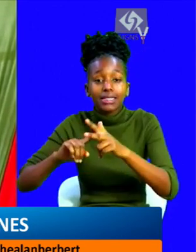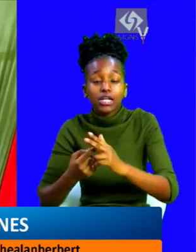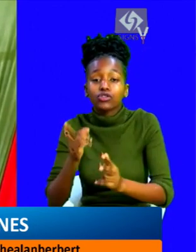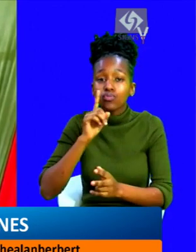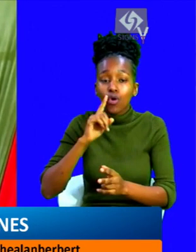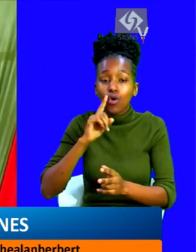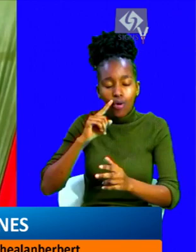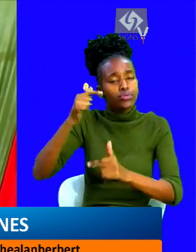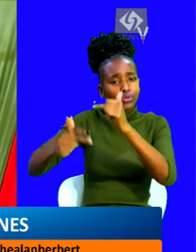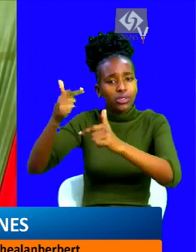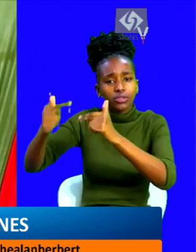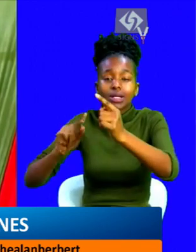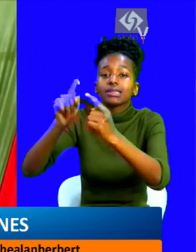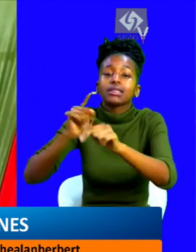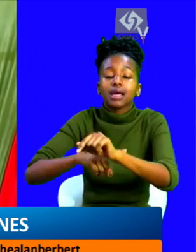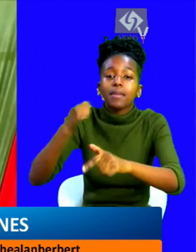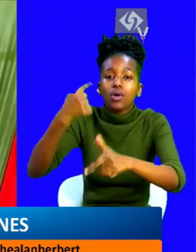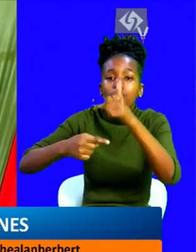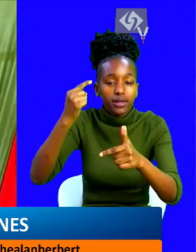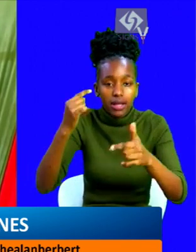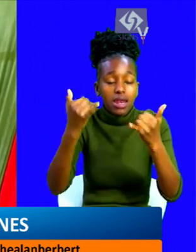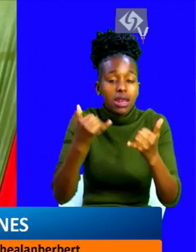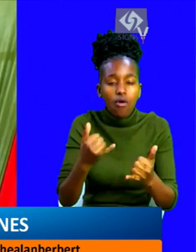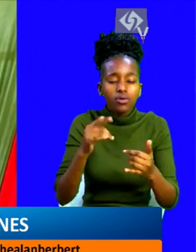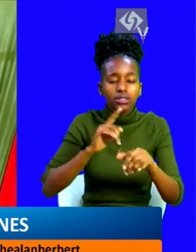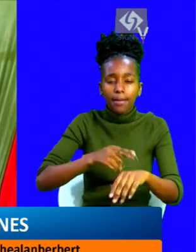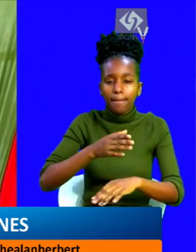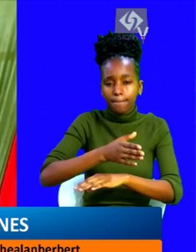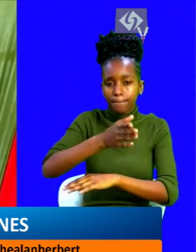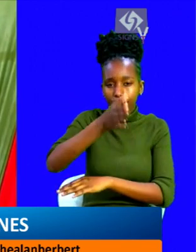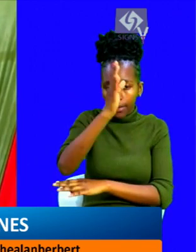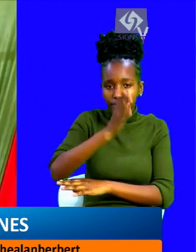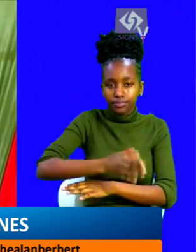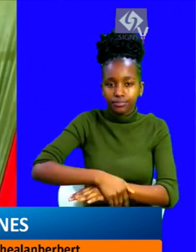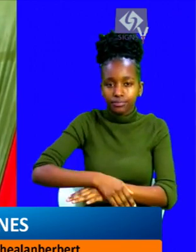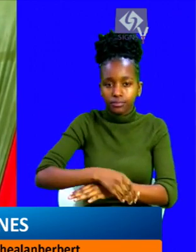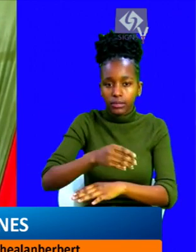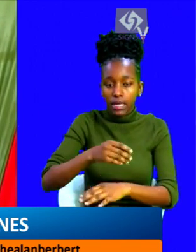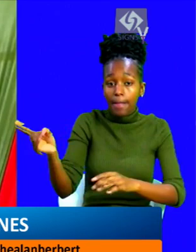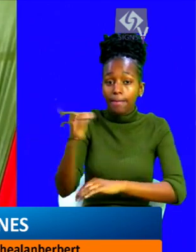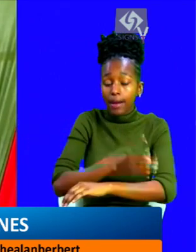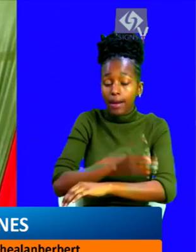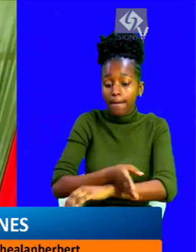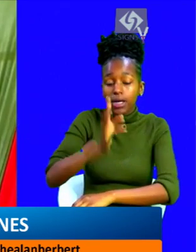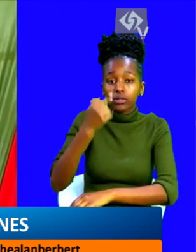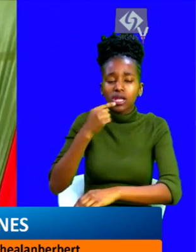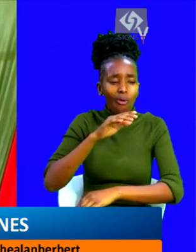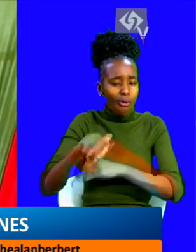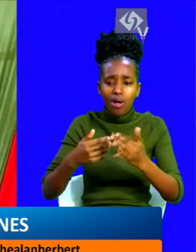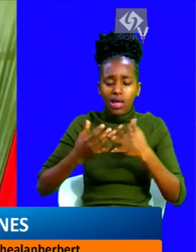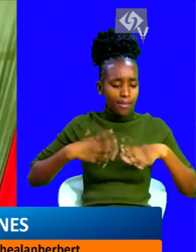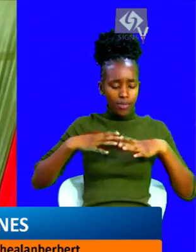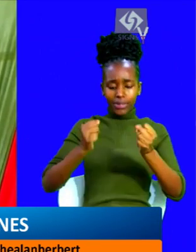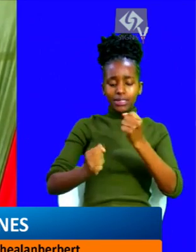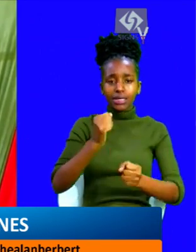pans to signify lack of food. The Sufuria movement kicks off tomorrow and